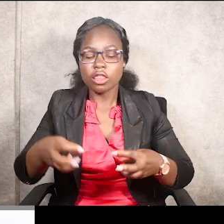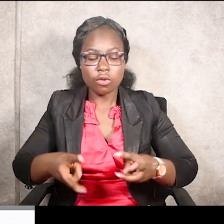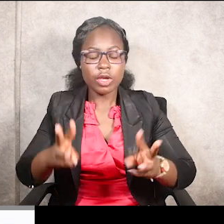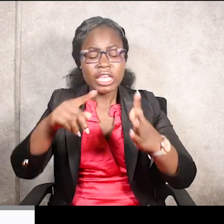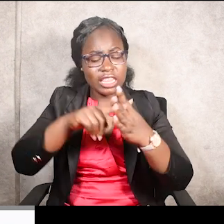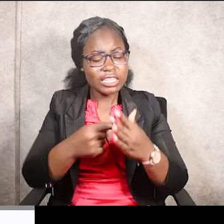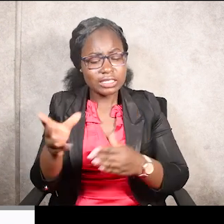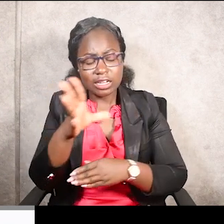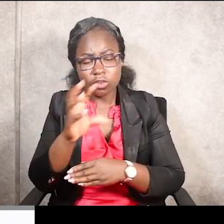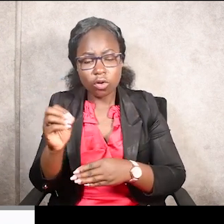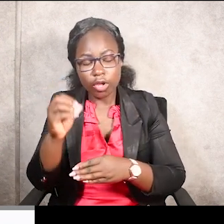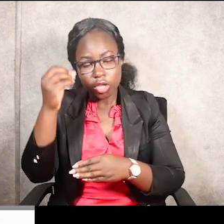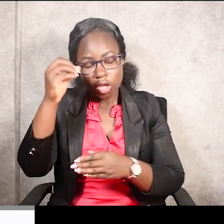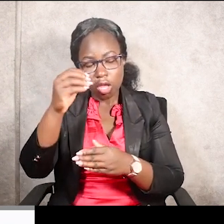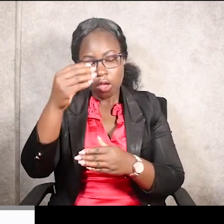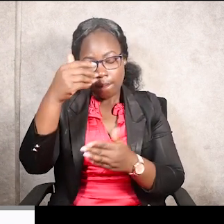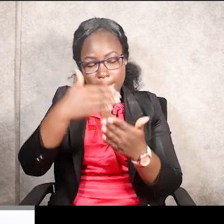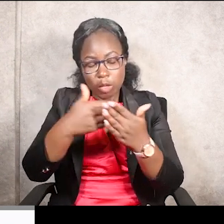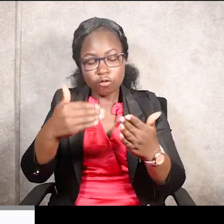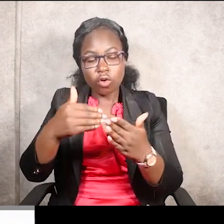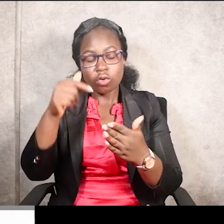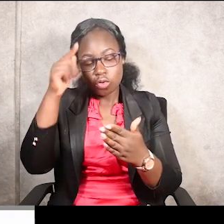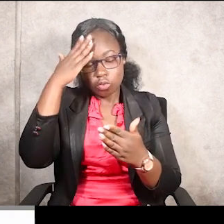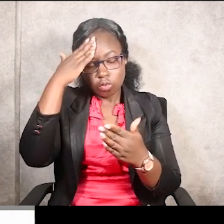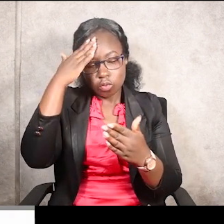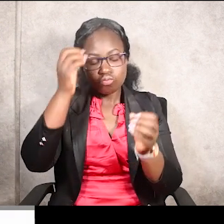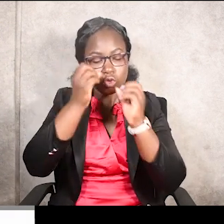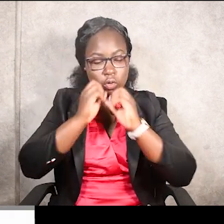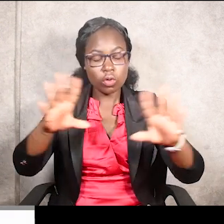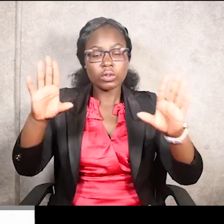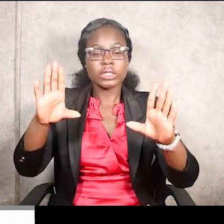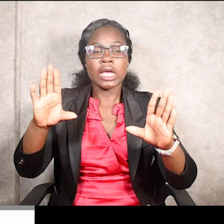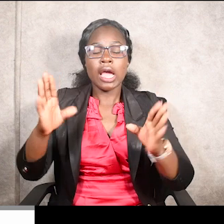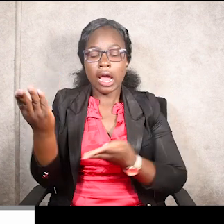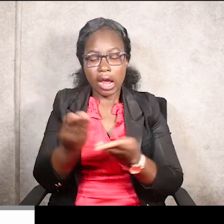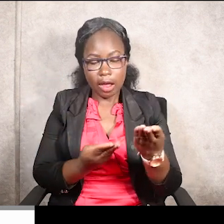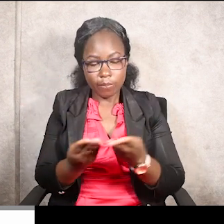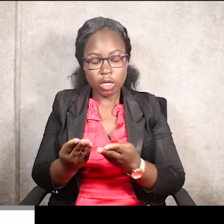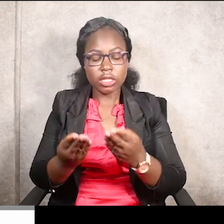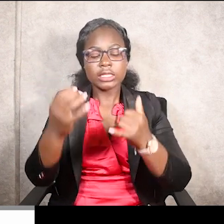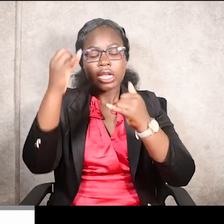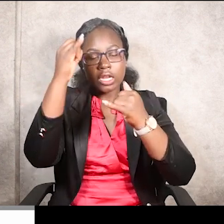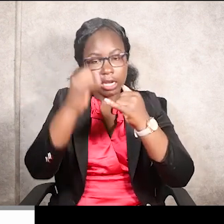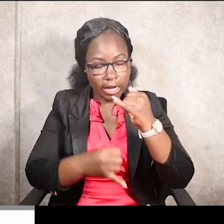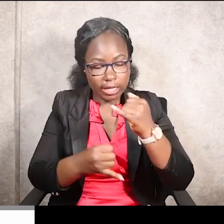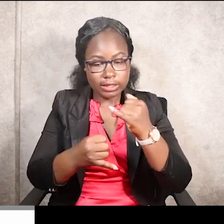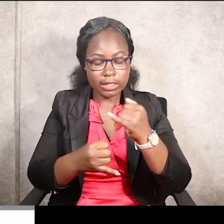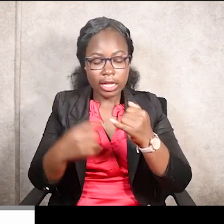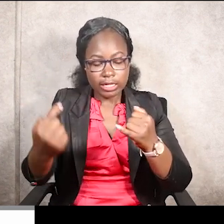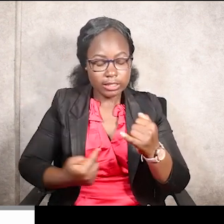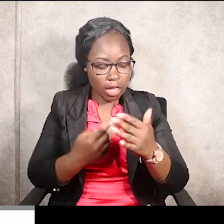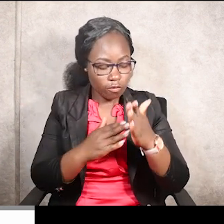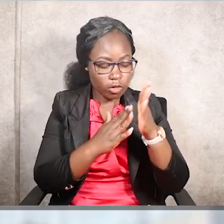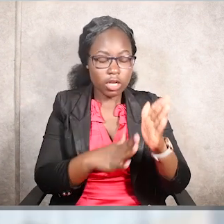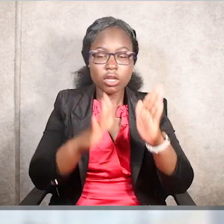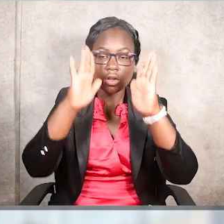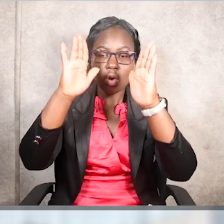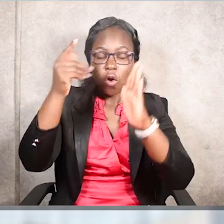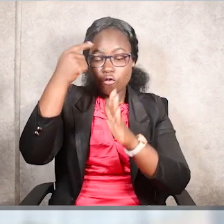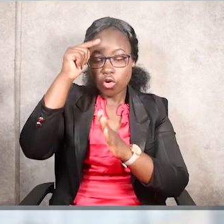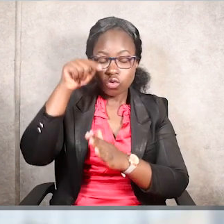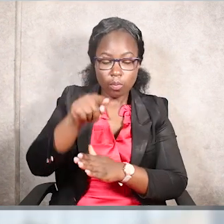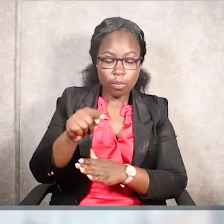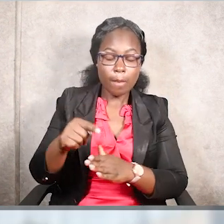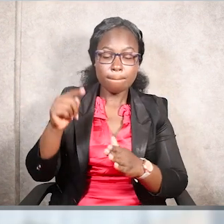to, and before you know it, then you've started to lose business. In conclusion, self-leadership is important for your personal